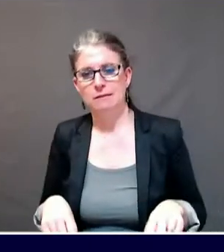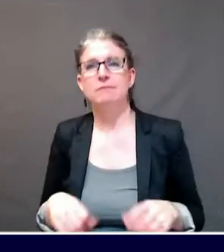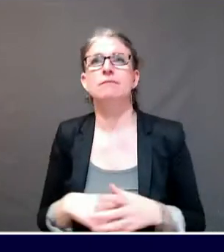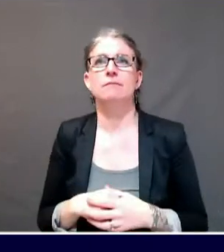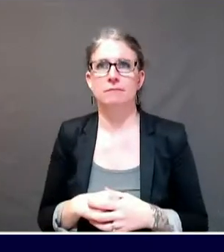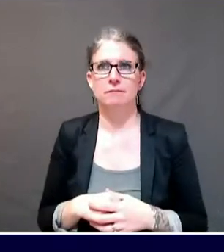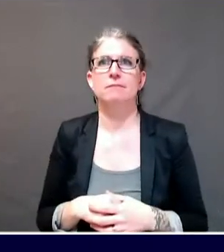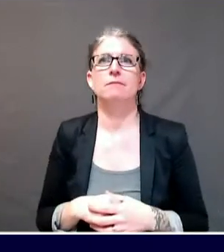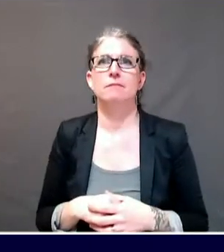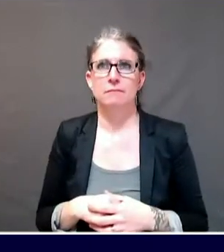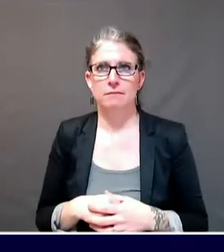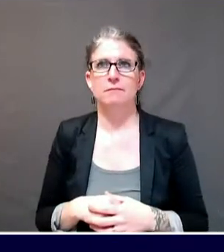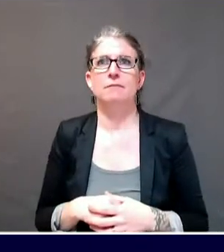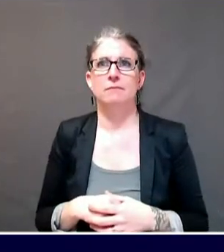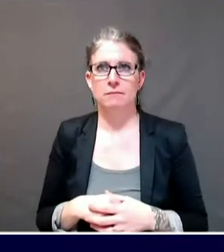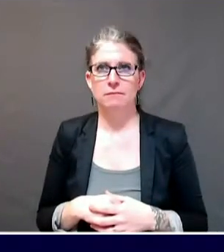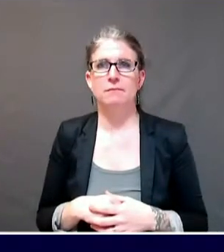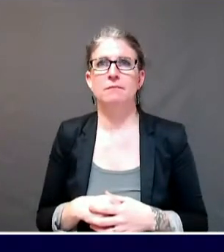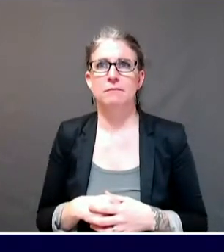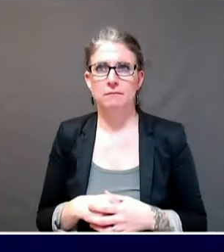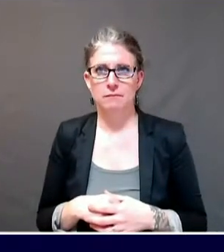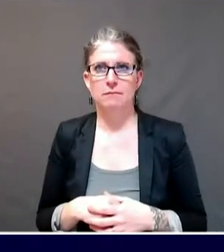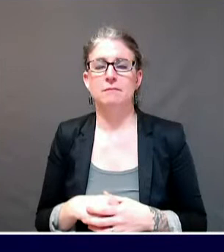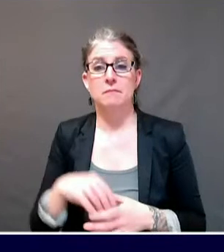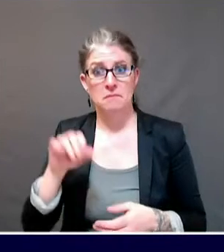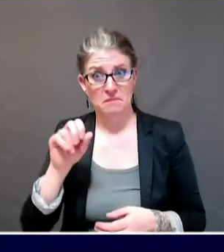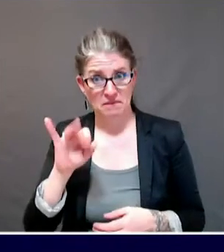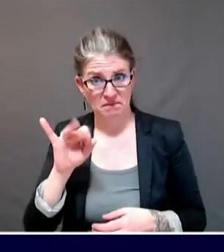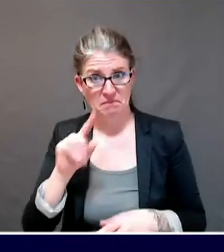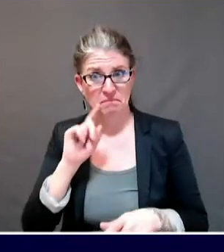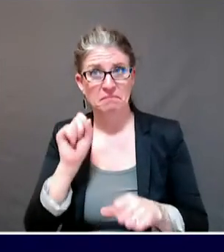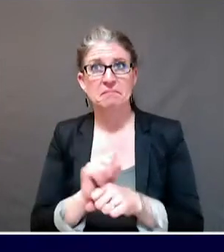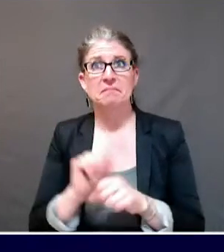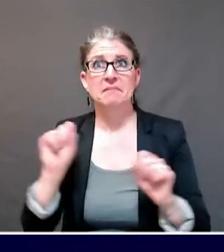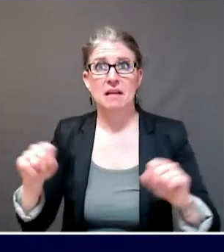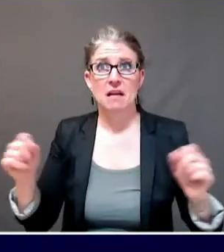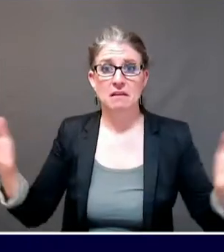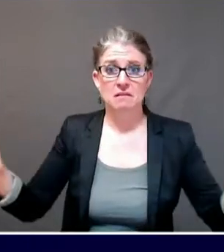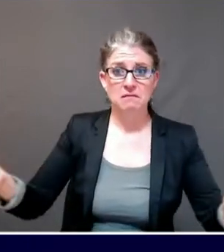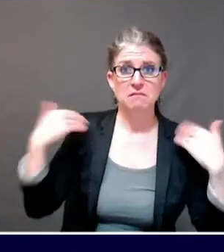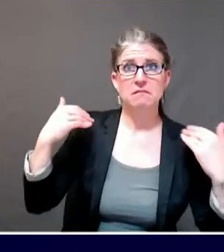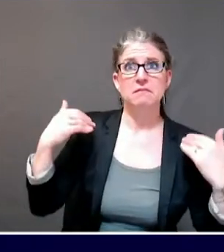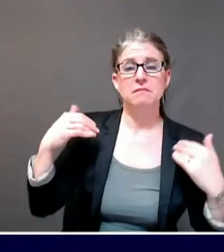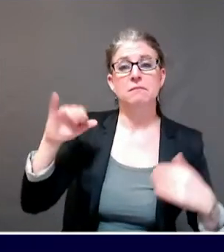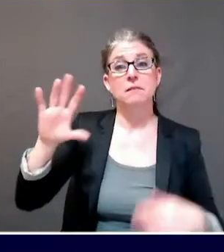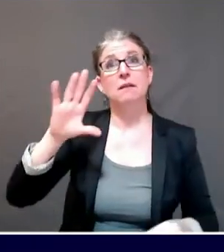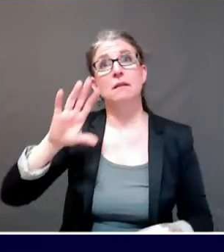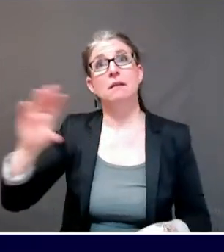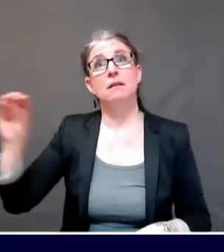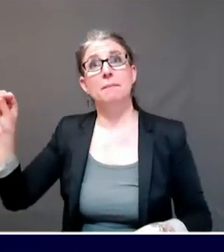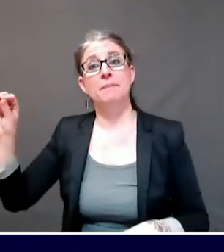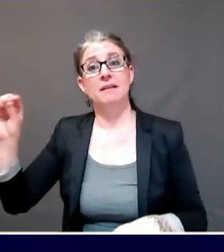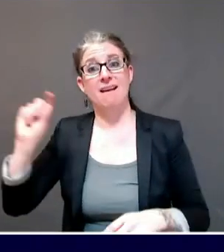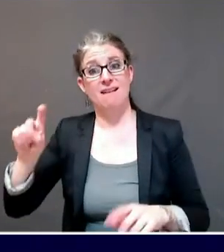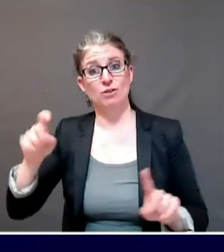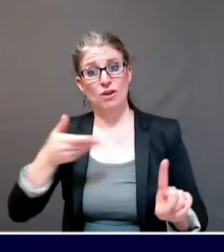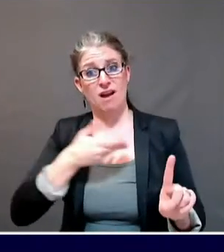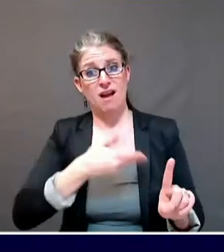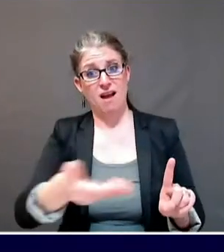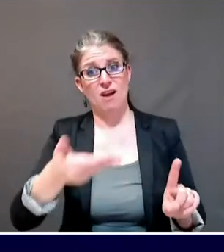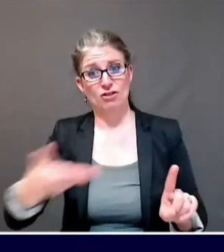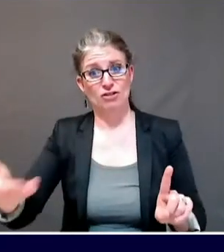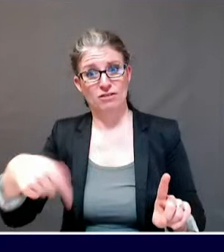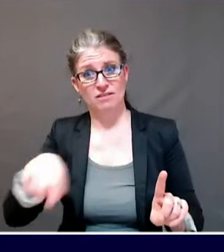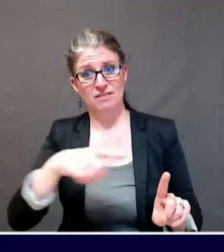would they be responsible for hiring the vaccinators, or would that be something that the state would work with them to do? So the former part